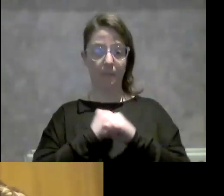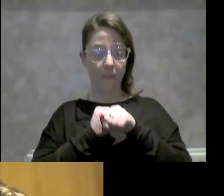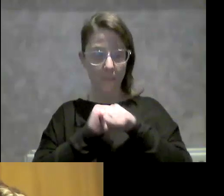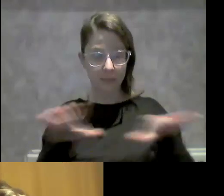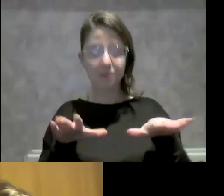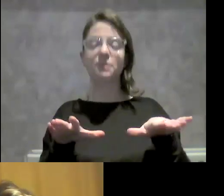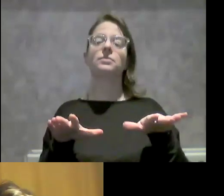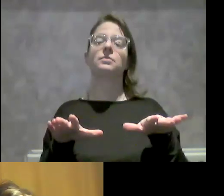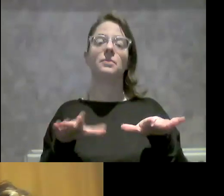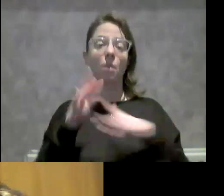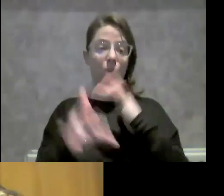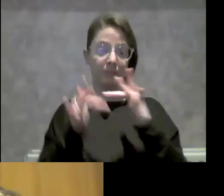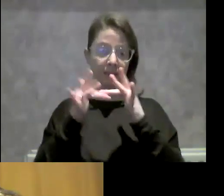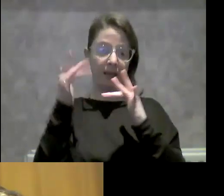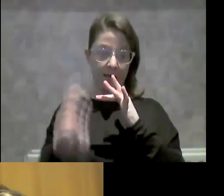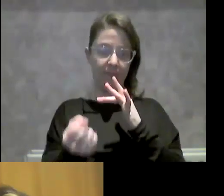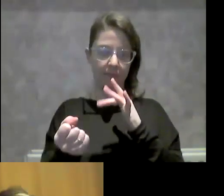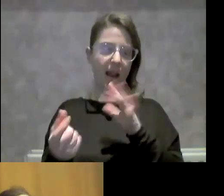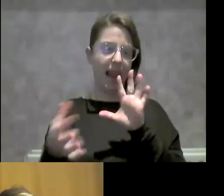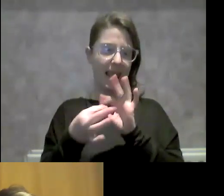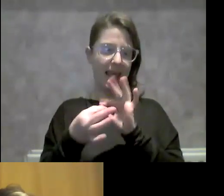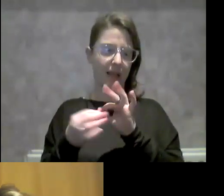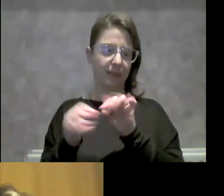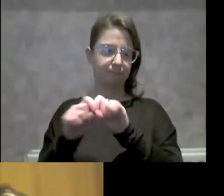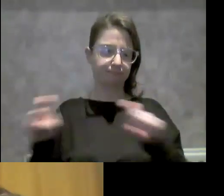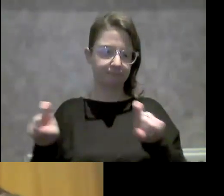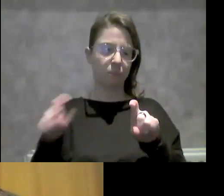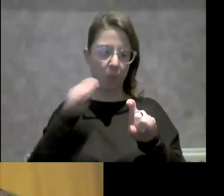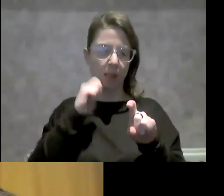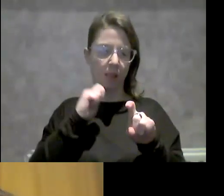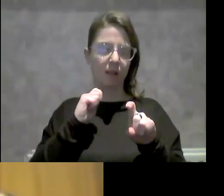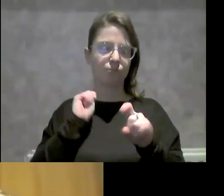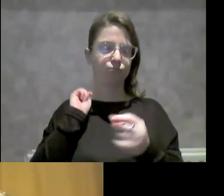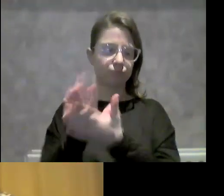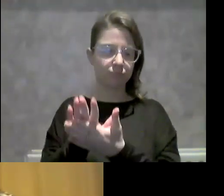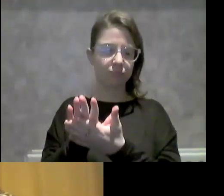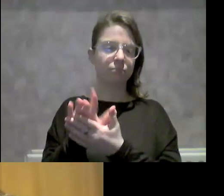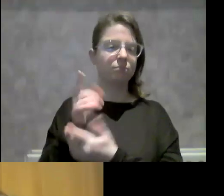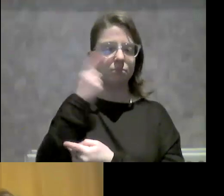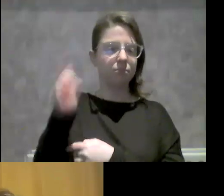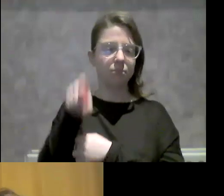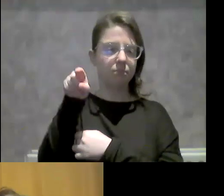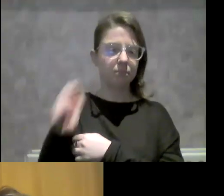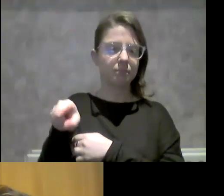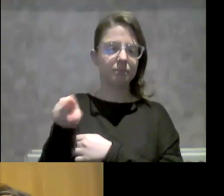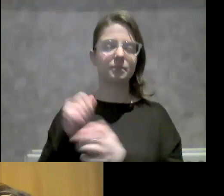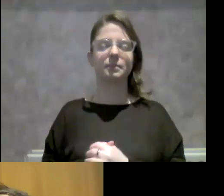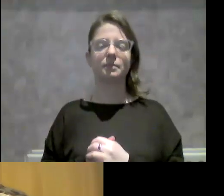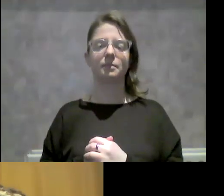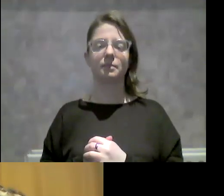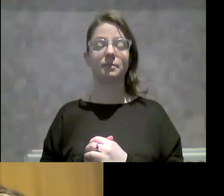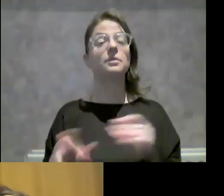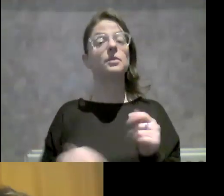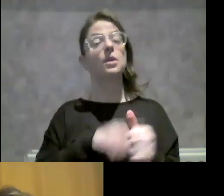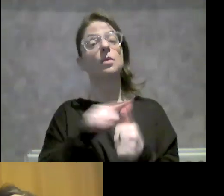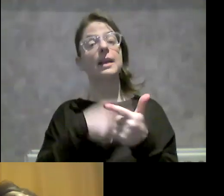nonfiction essays on their website, so I will post a link to that if you would like to have a read. Now, next